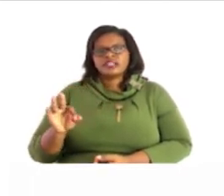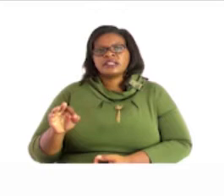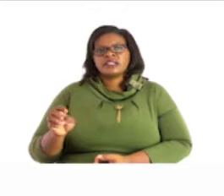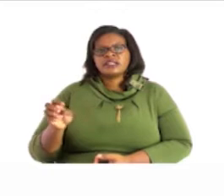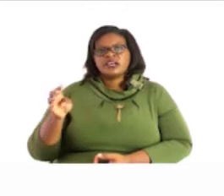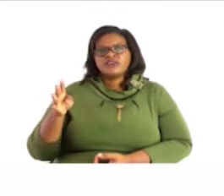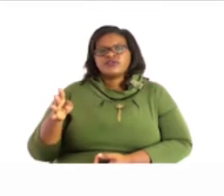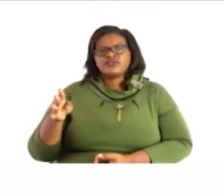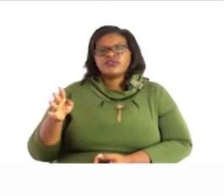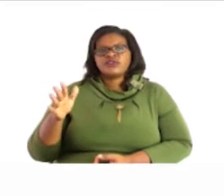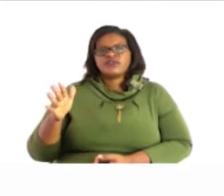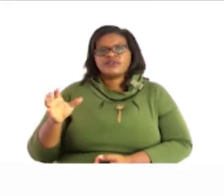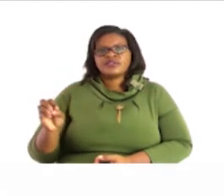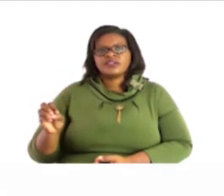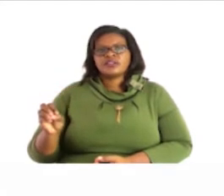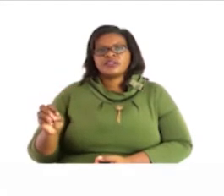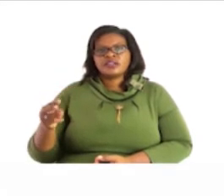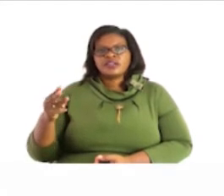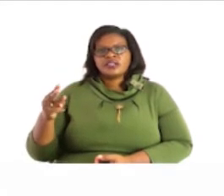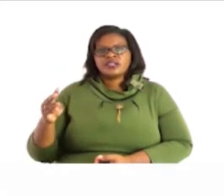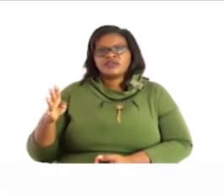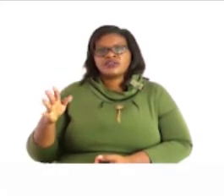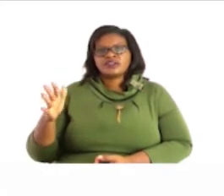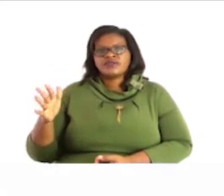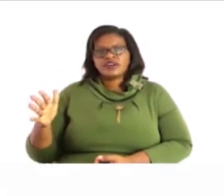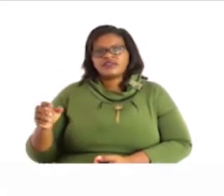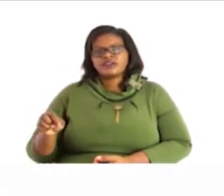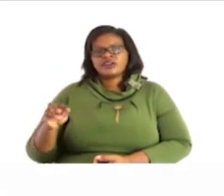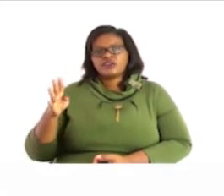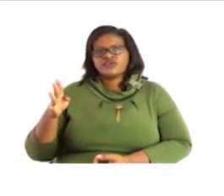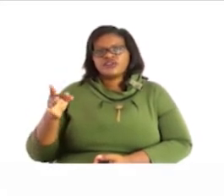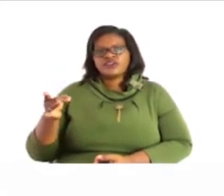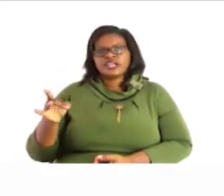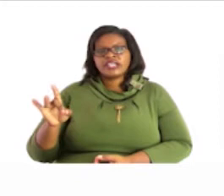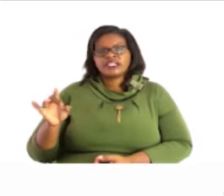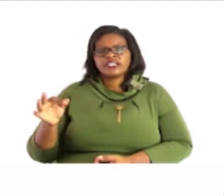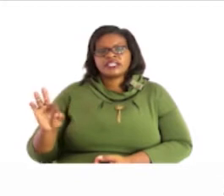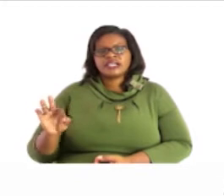450, 345, 489.